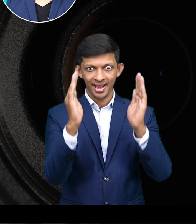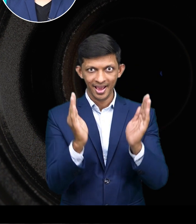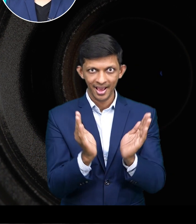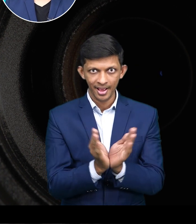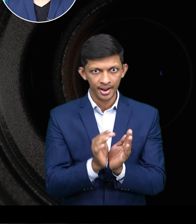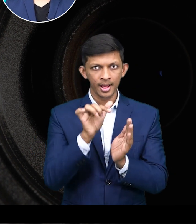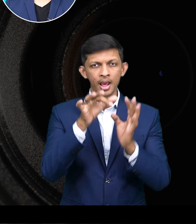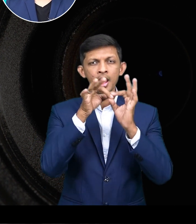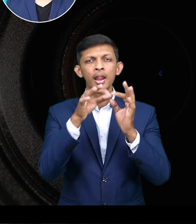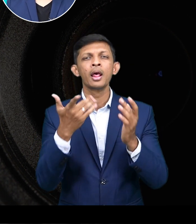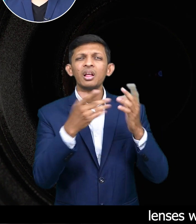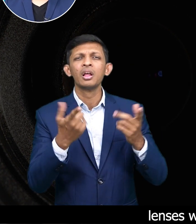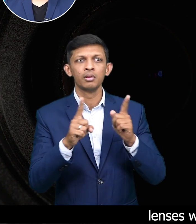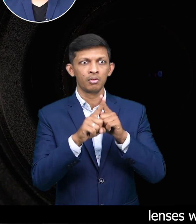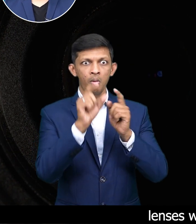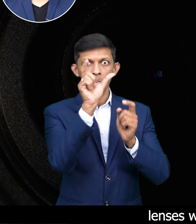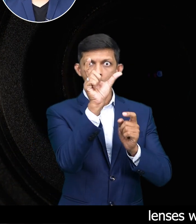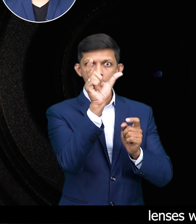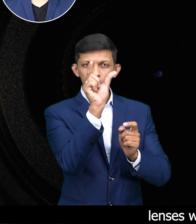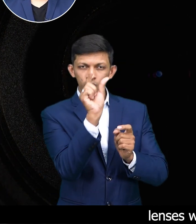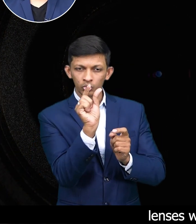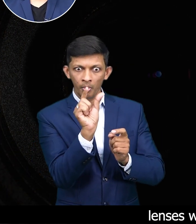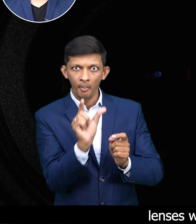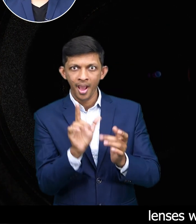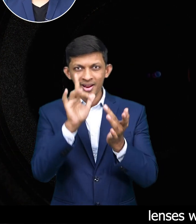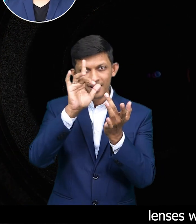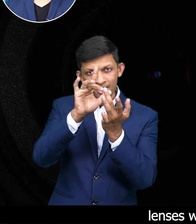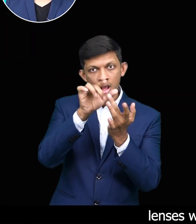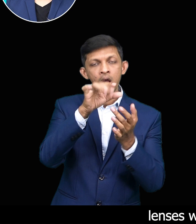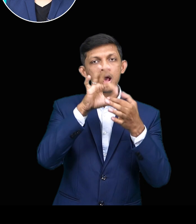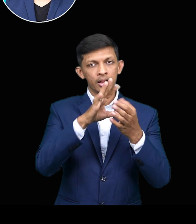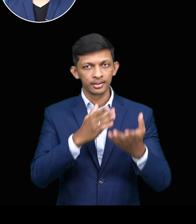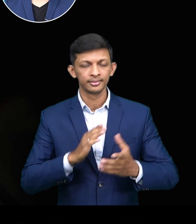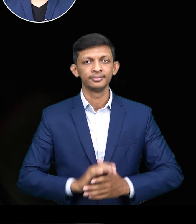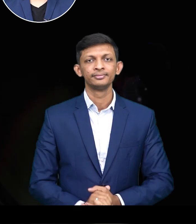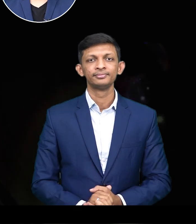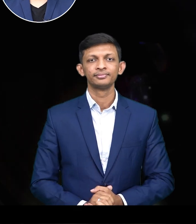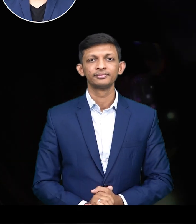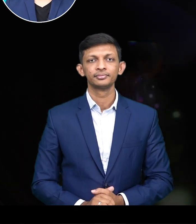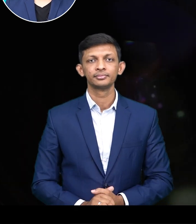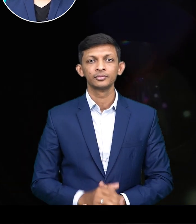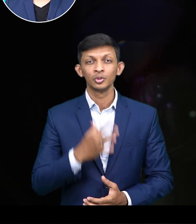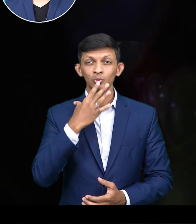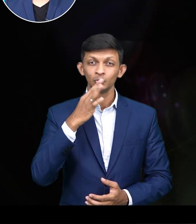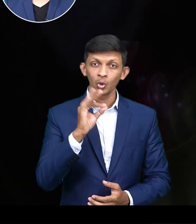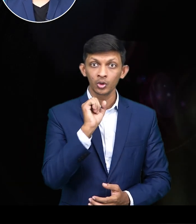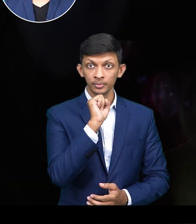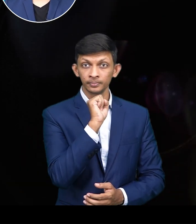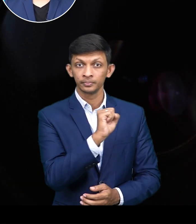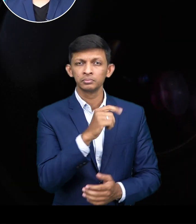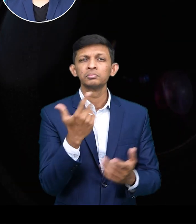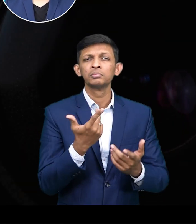Convex lens. Lenses which are thicker in the middle than at the edges. Real